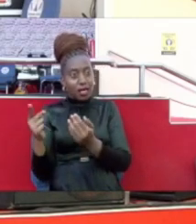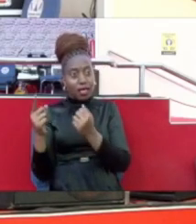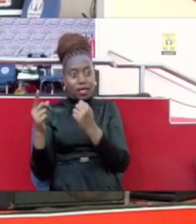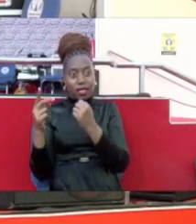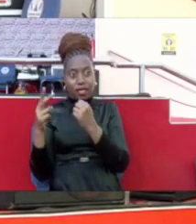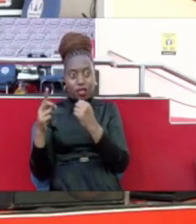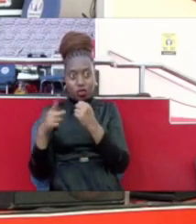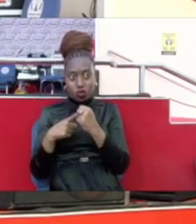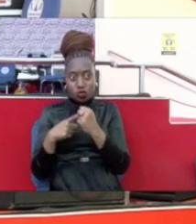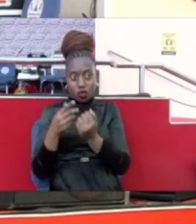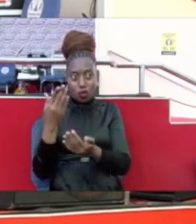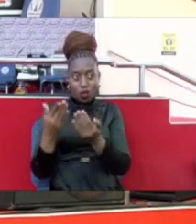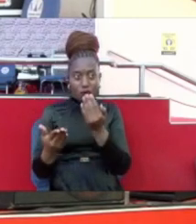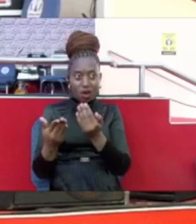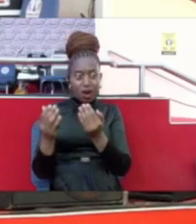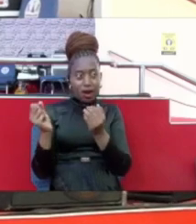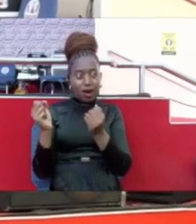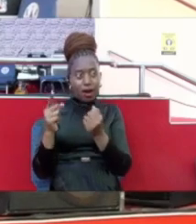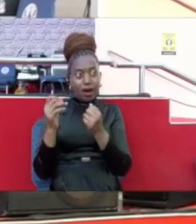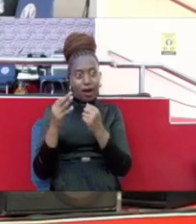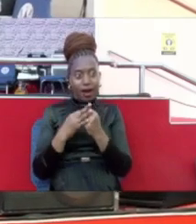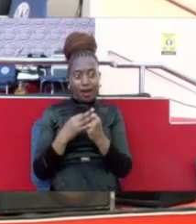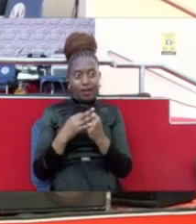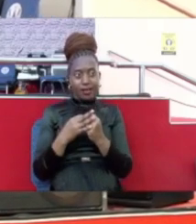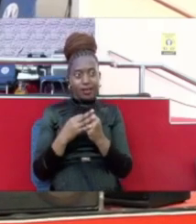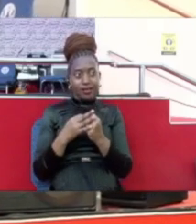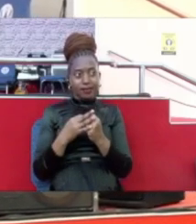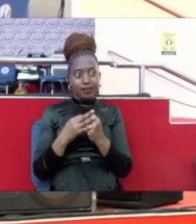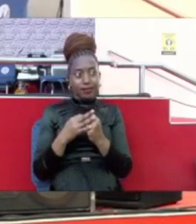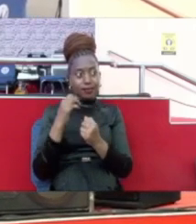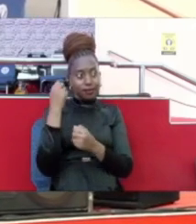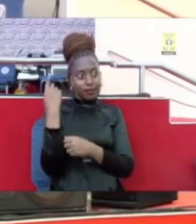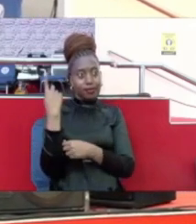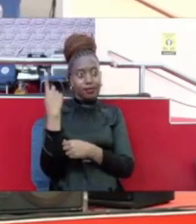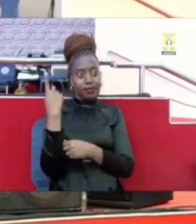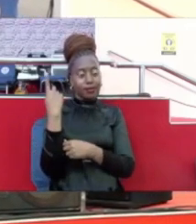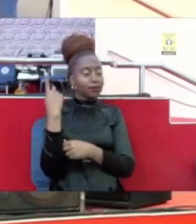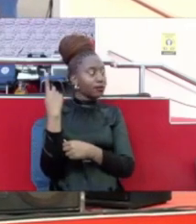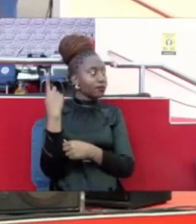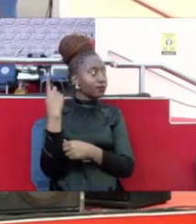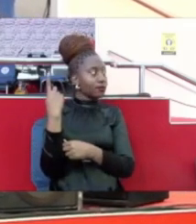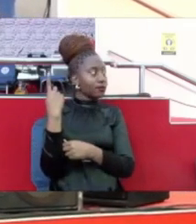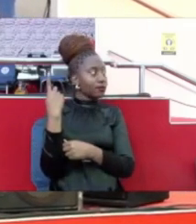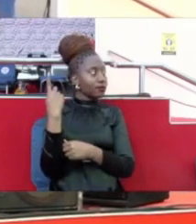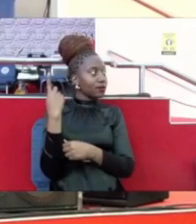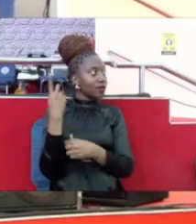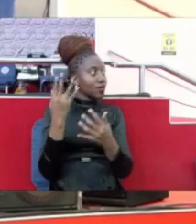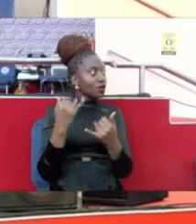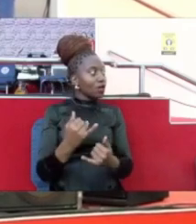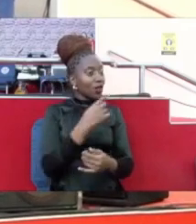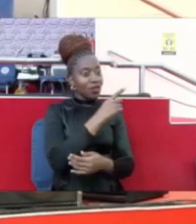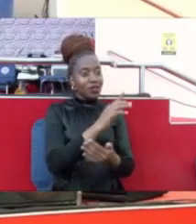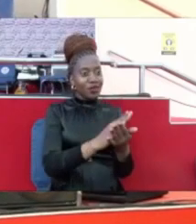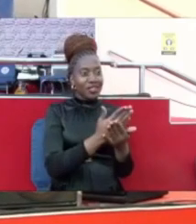And it'll have reached what we call maximum yield. Yes. And you're going to share some of that with Rhonda now,